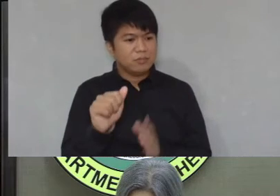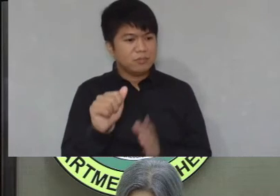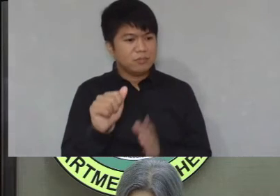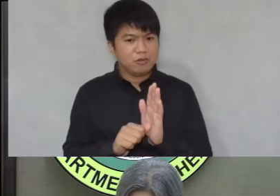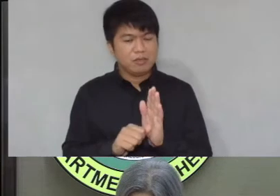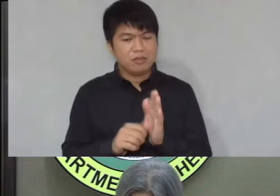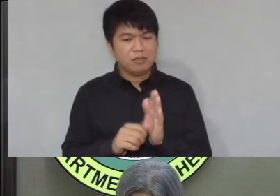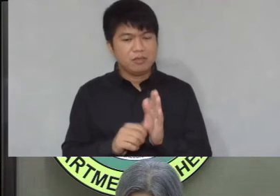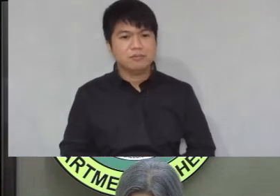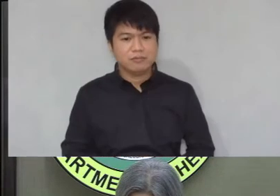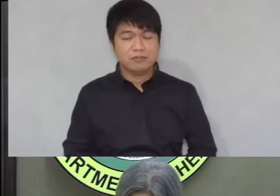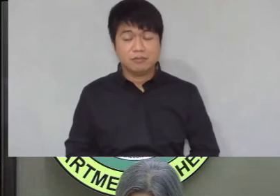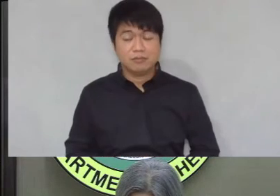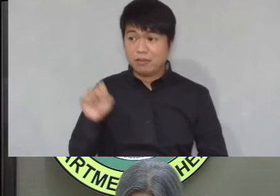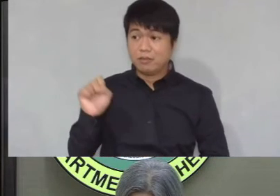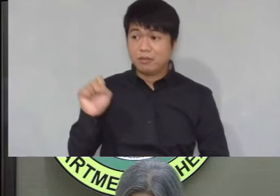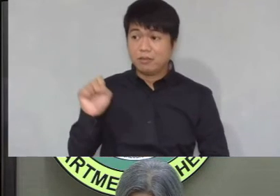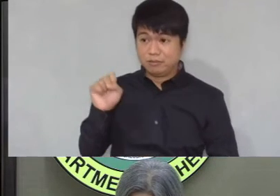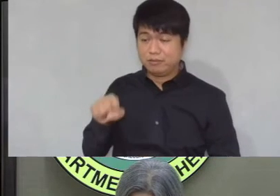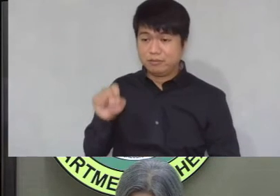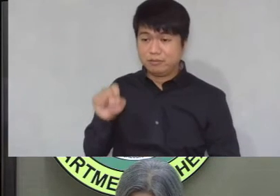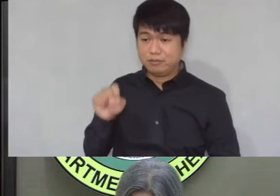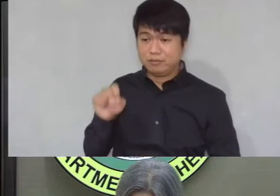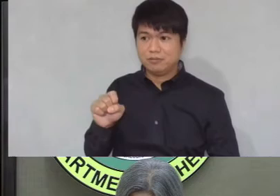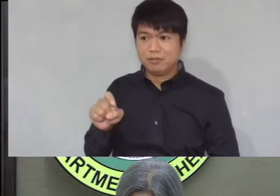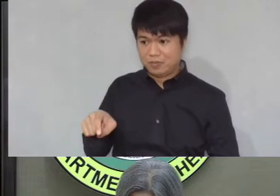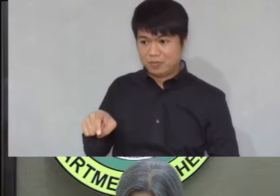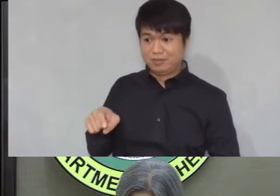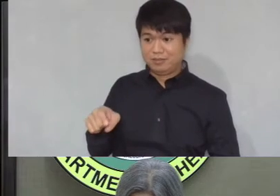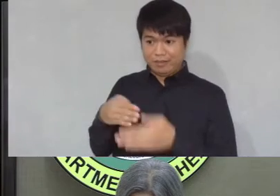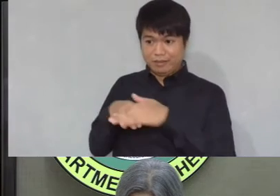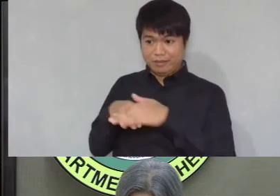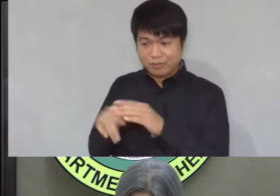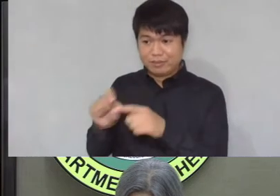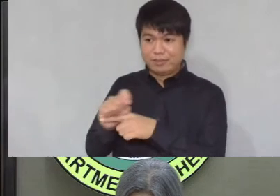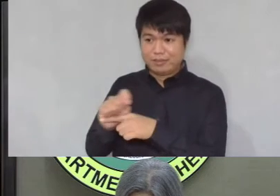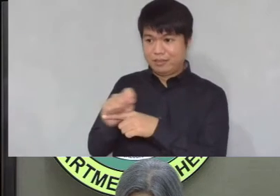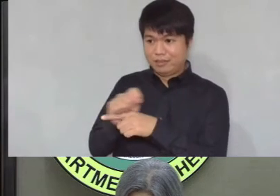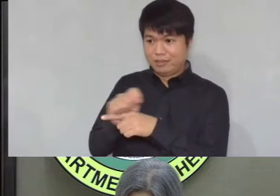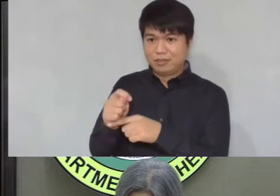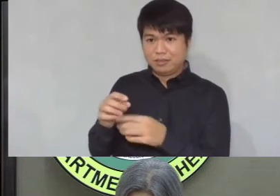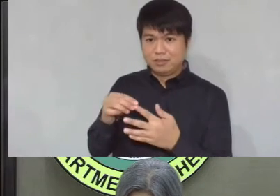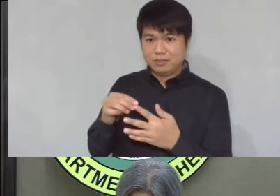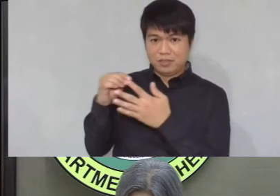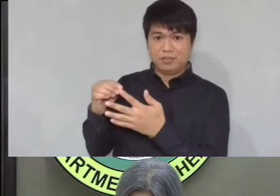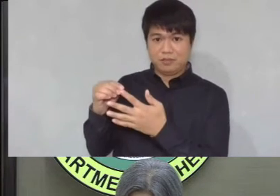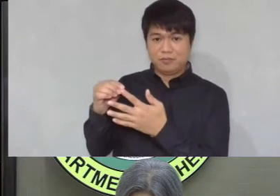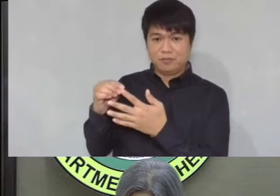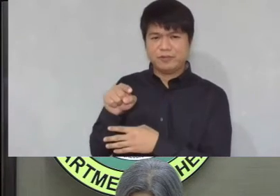Attorney Dr. Ru, Attorney also? Yes, definitely, yes. They have to undergo